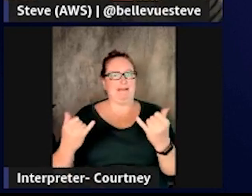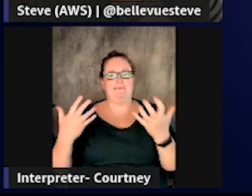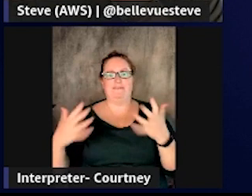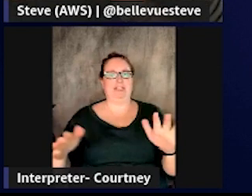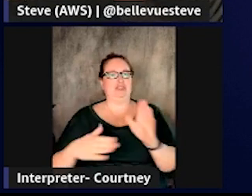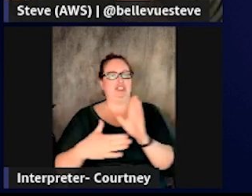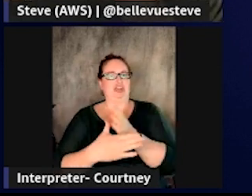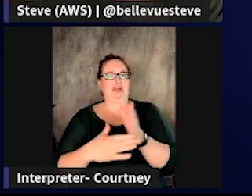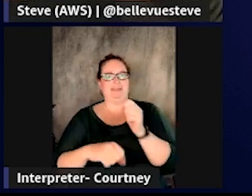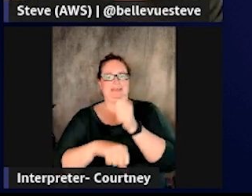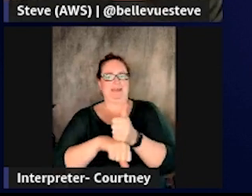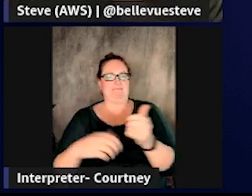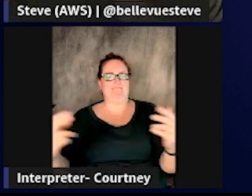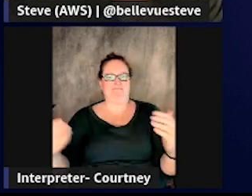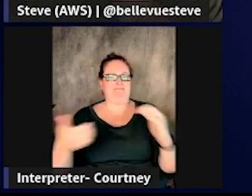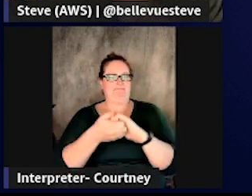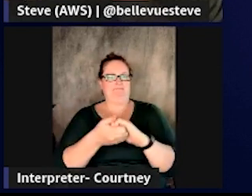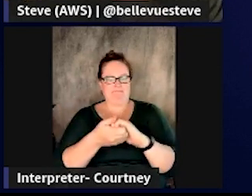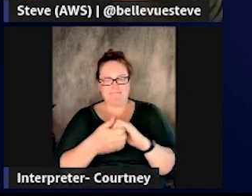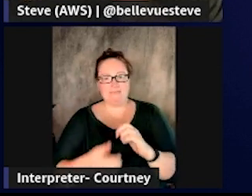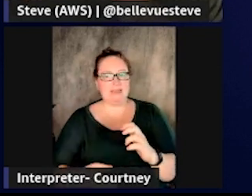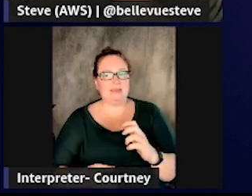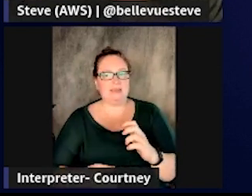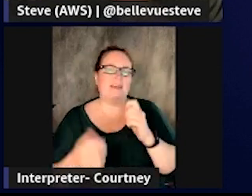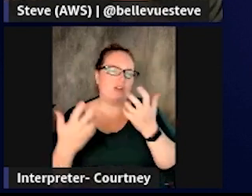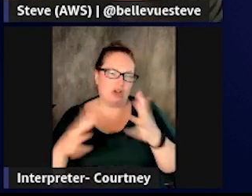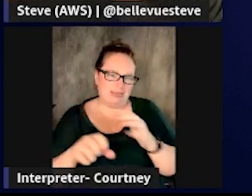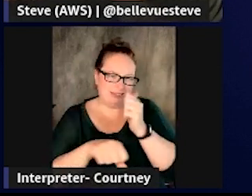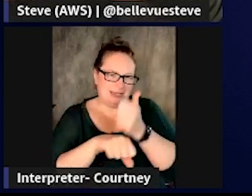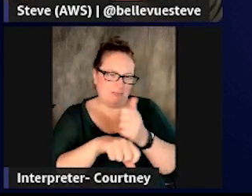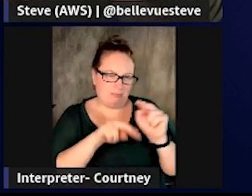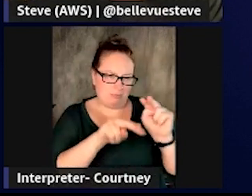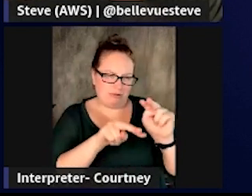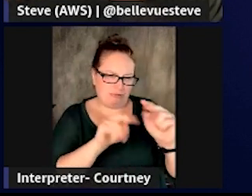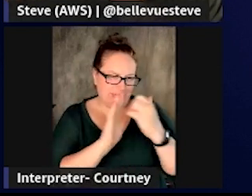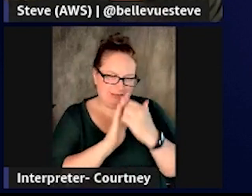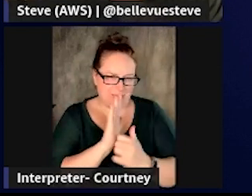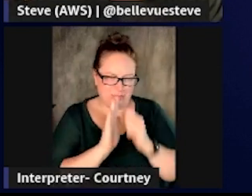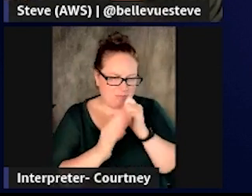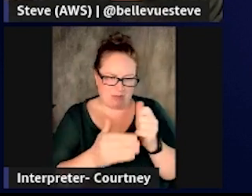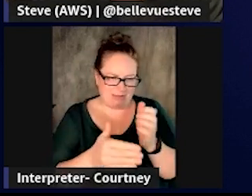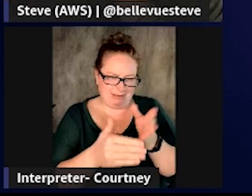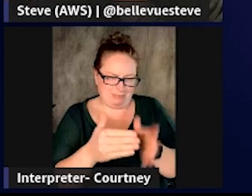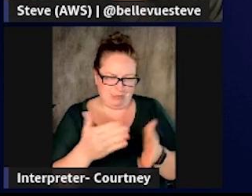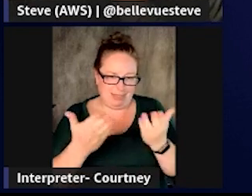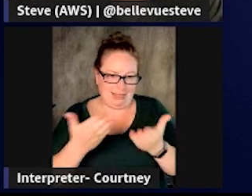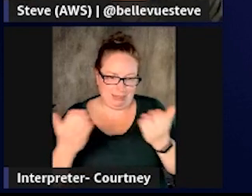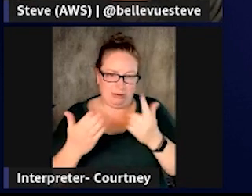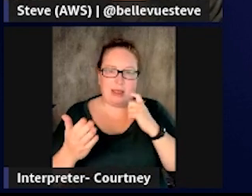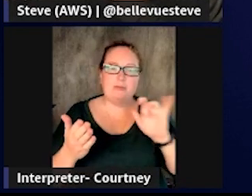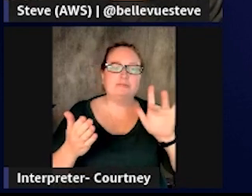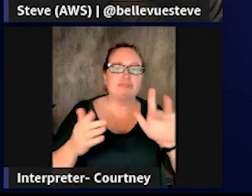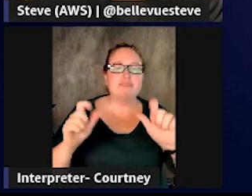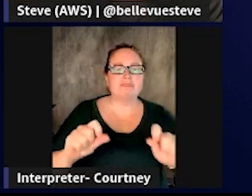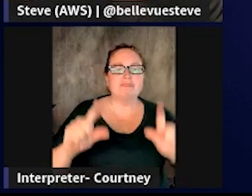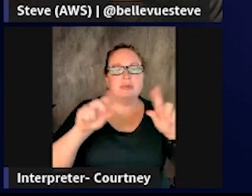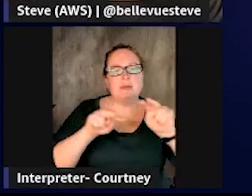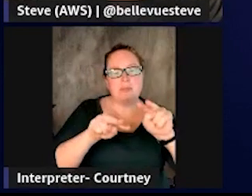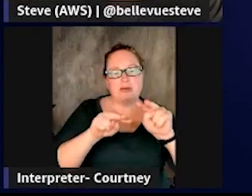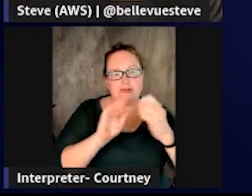monitoring account, so I'm not going to complete this here. And I'll just go into a monitoring account and show you.